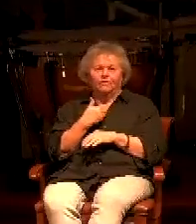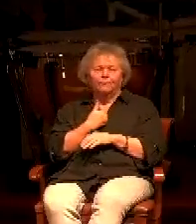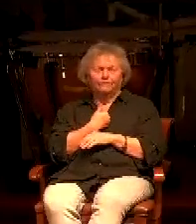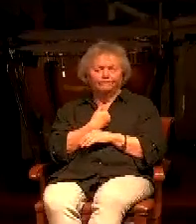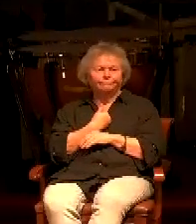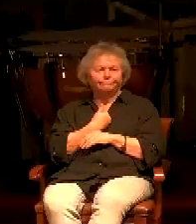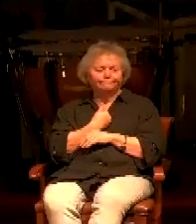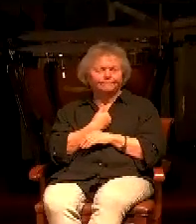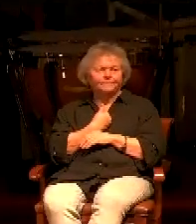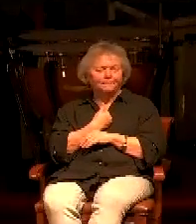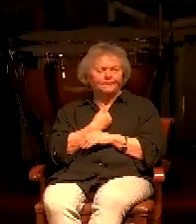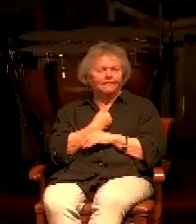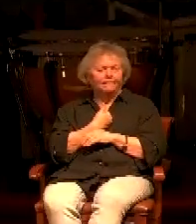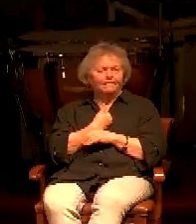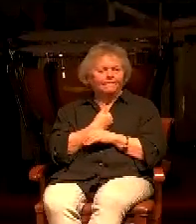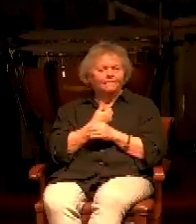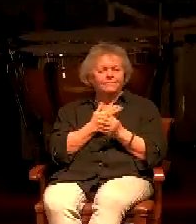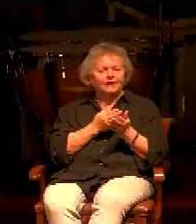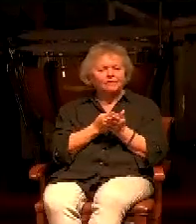close.